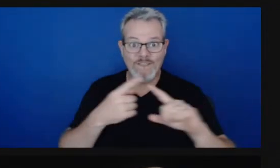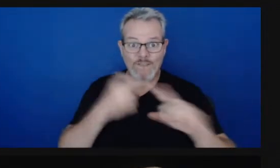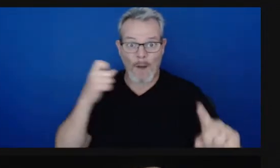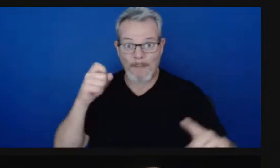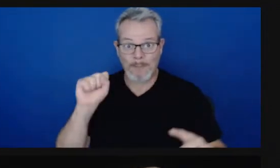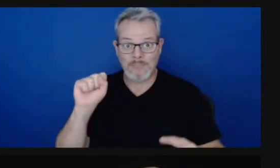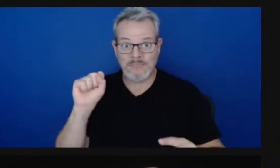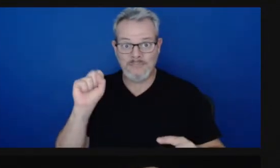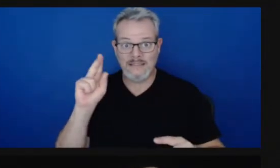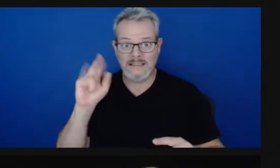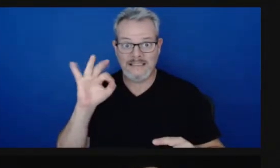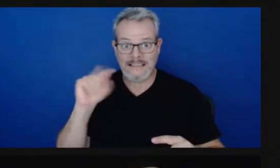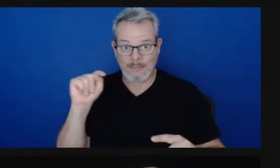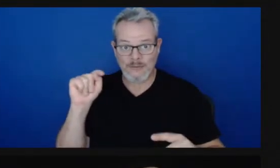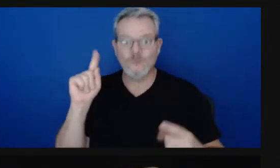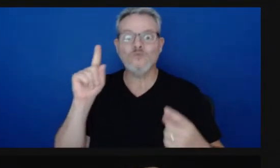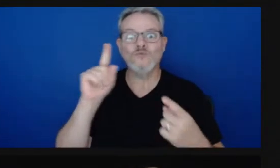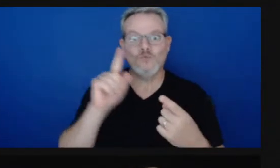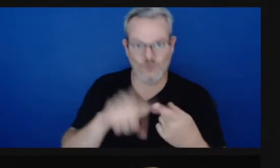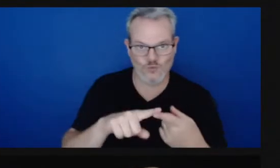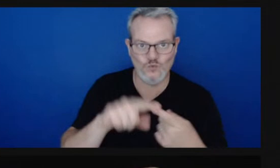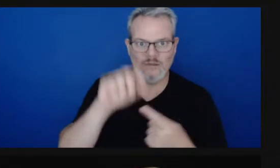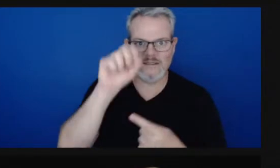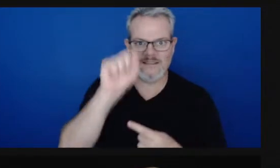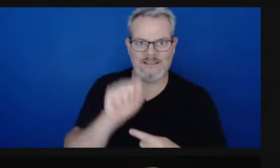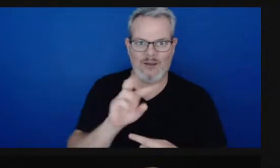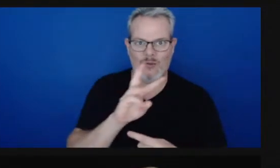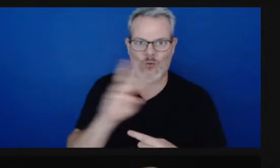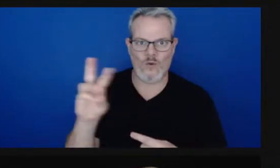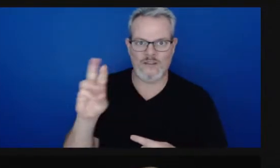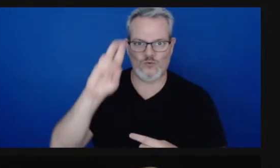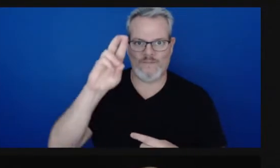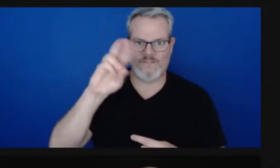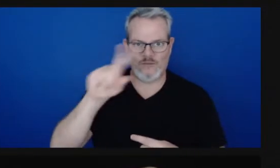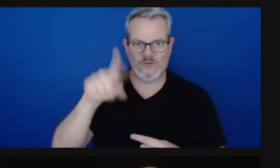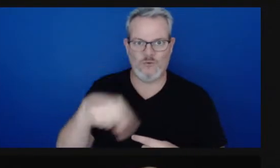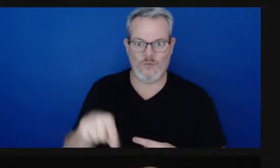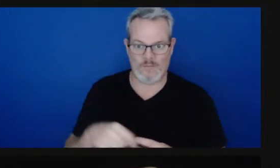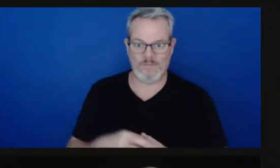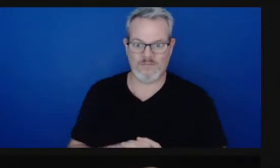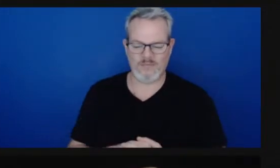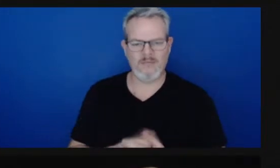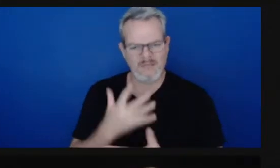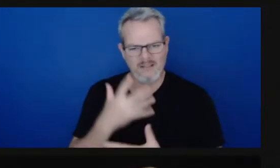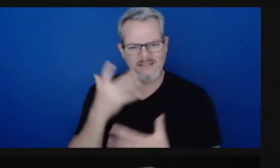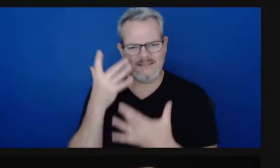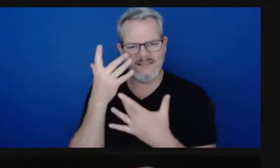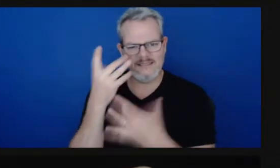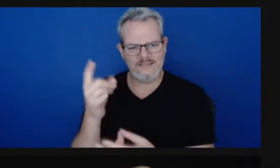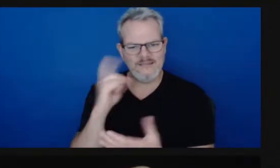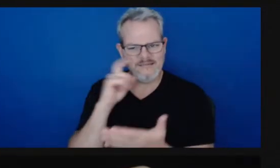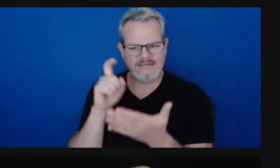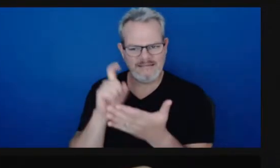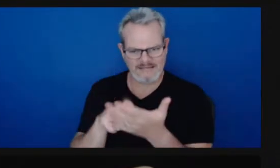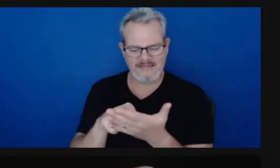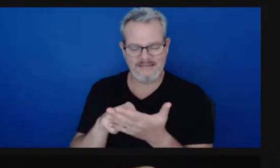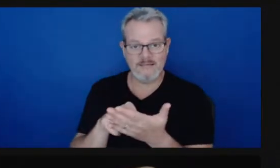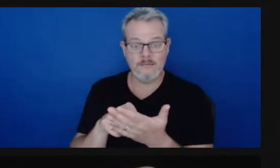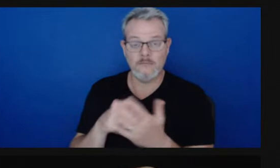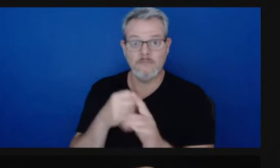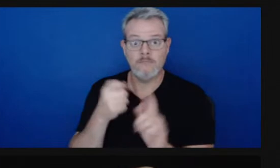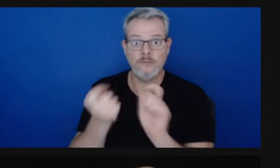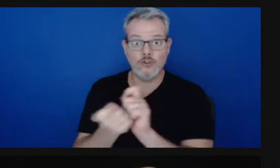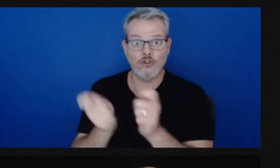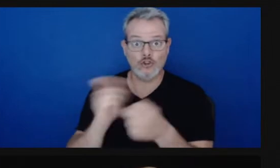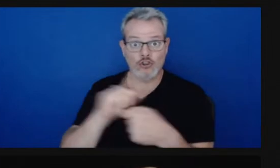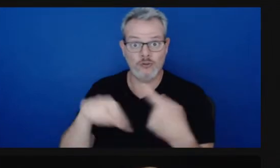rift. Opposite patterns there. Okay, so opposite. And that was really interesting. That changed when this